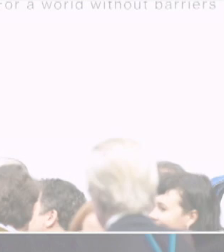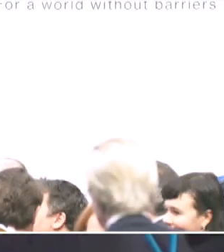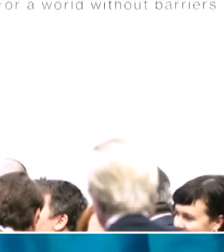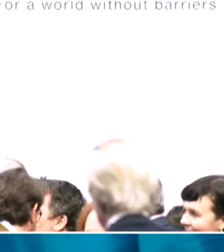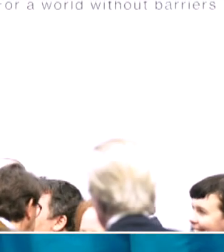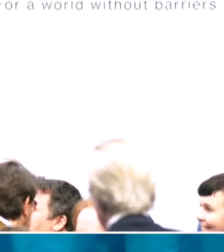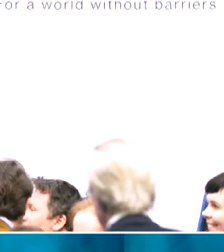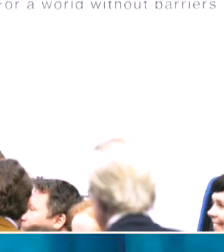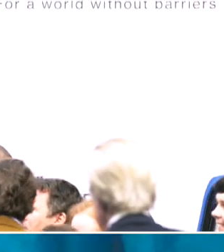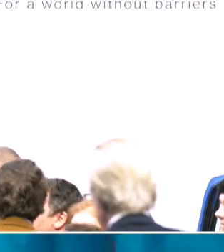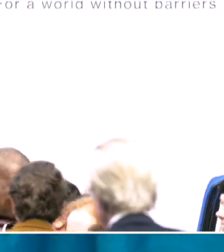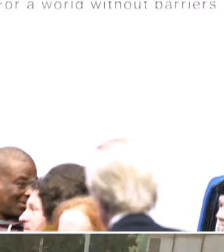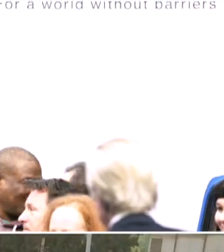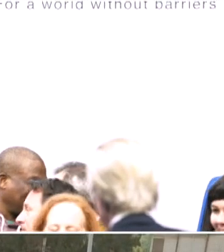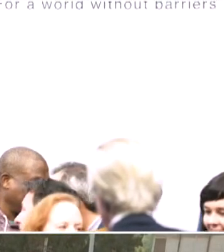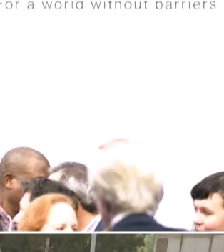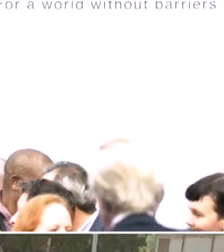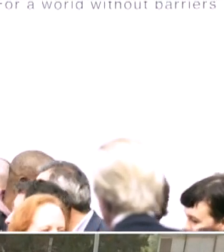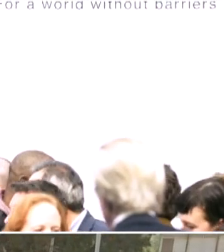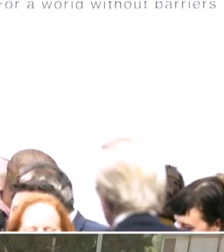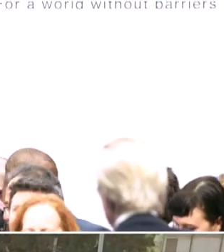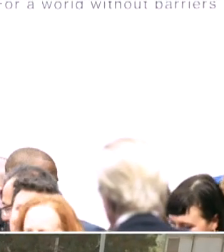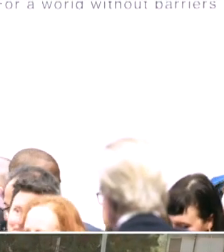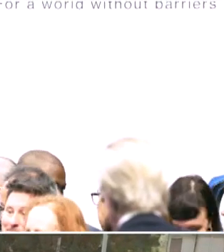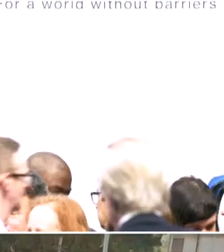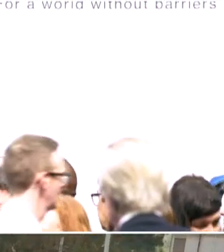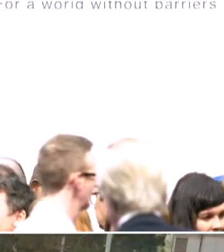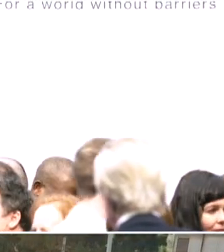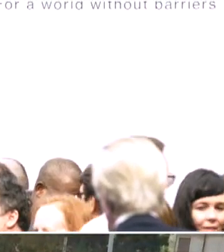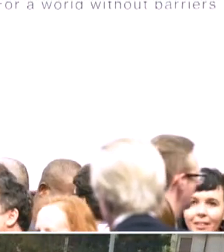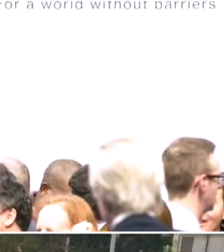Now, Mr. Cameraman, what do you want me to do? Are we good?